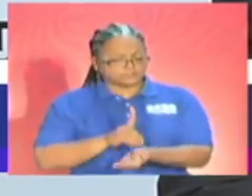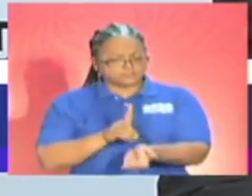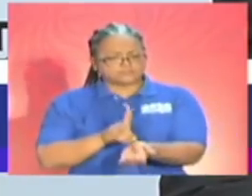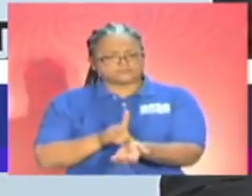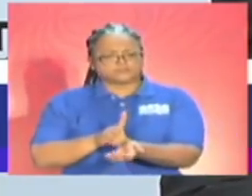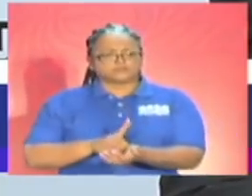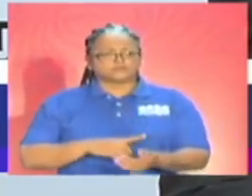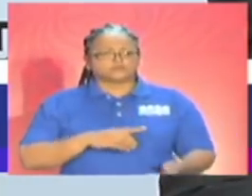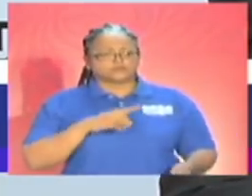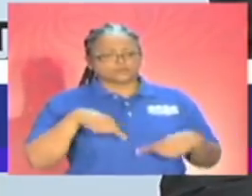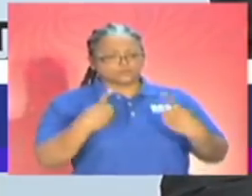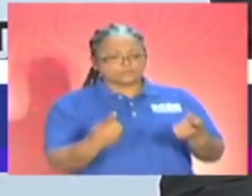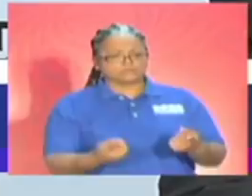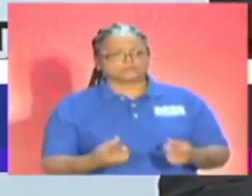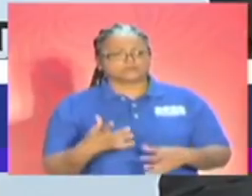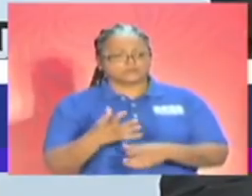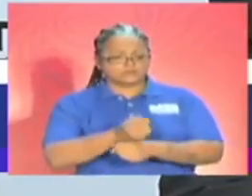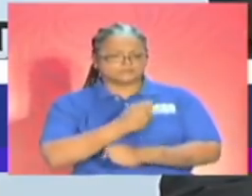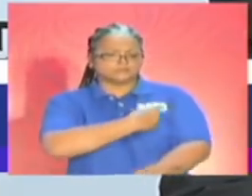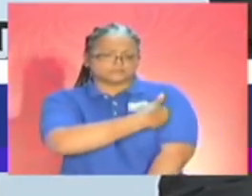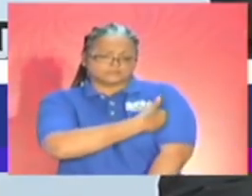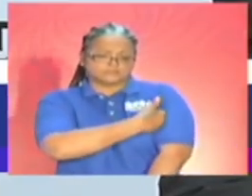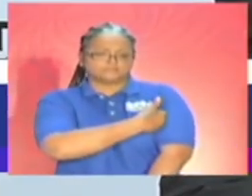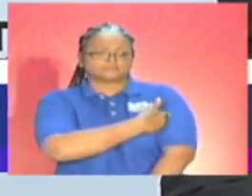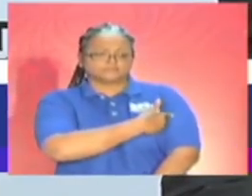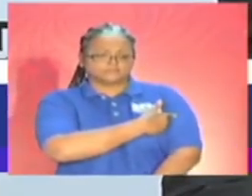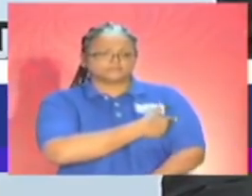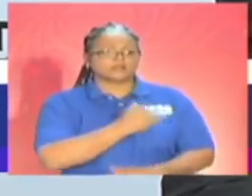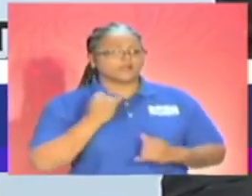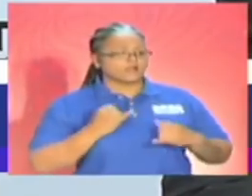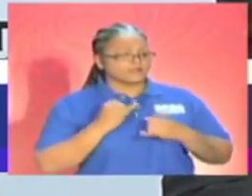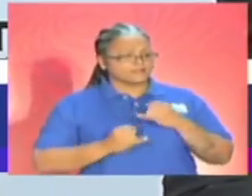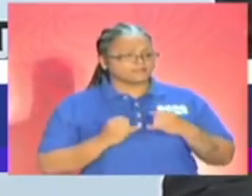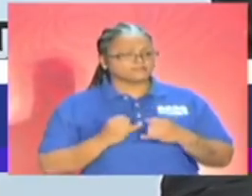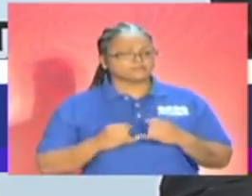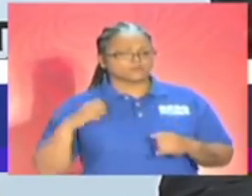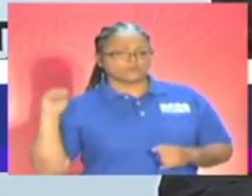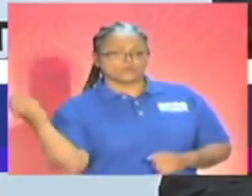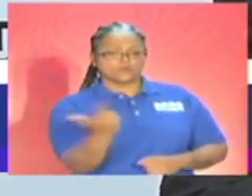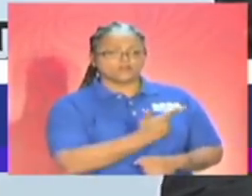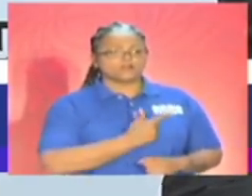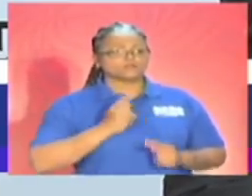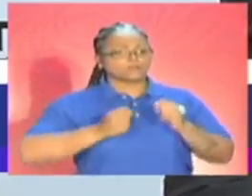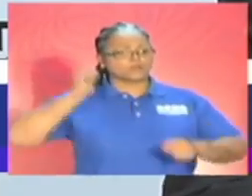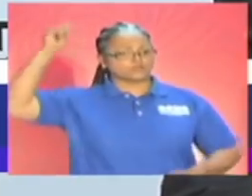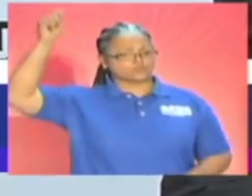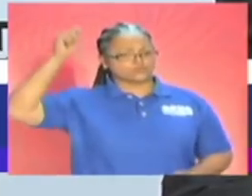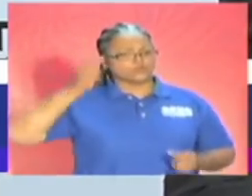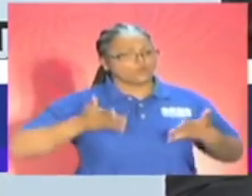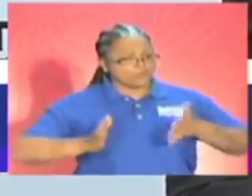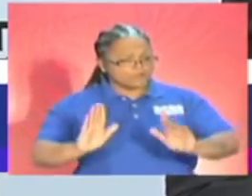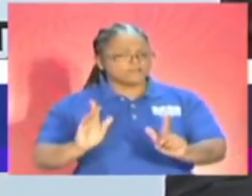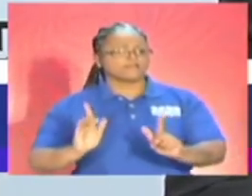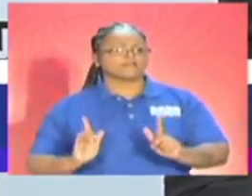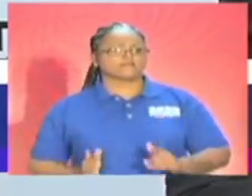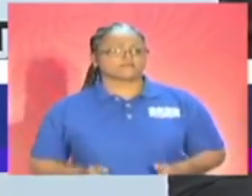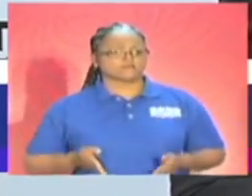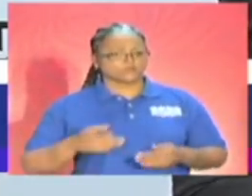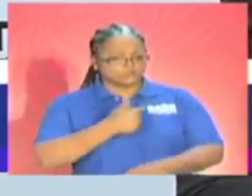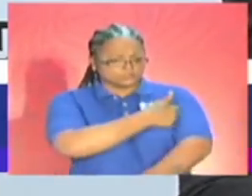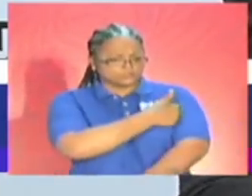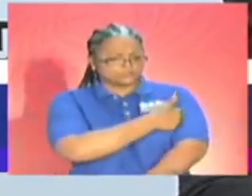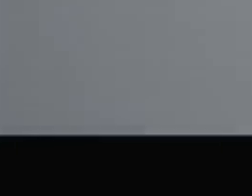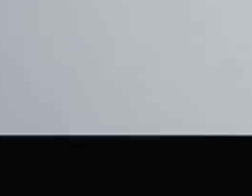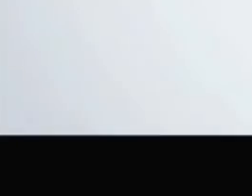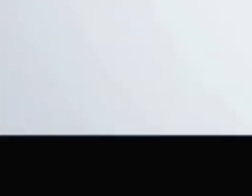And finally, let's all do our part, Trinidad and Tobago. Let's vaccinate TNT. Goodbye for now.